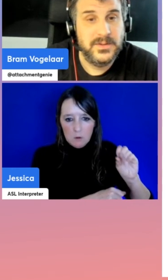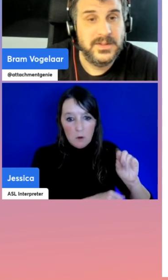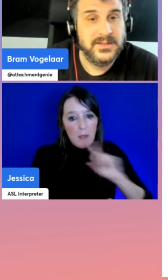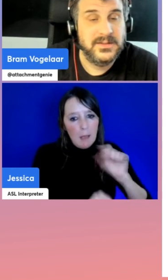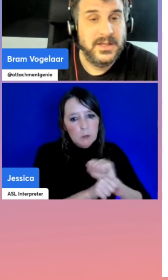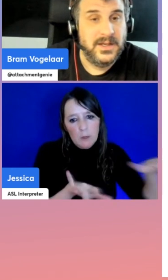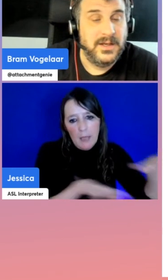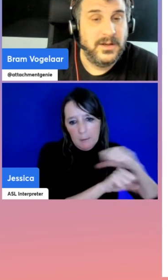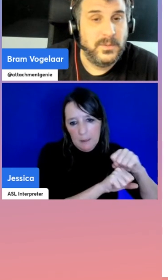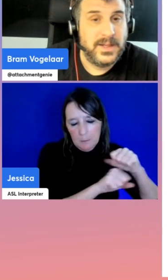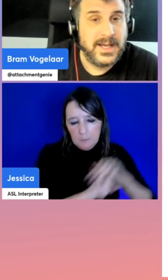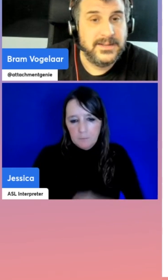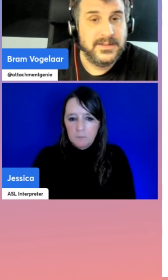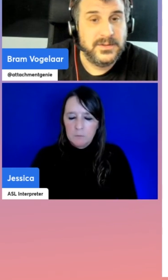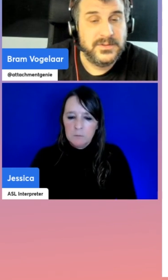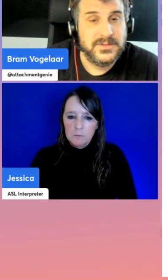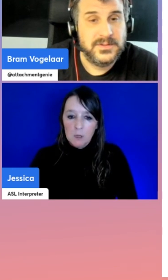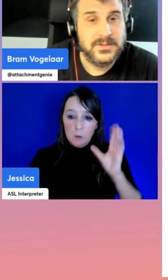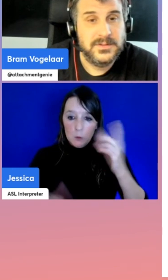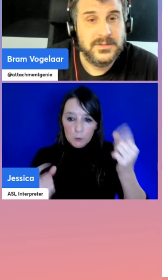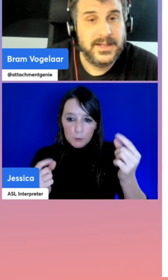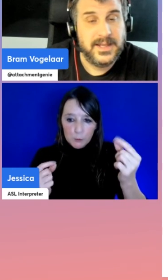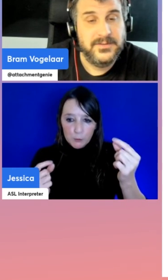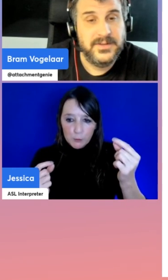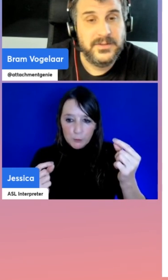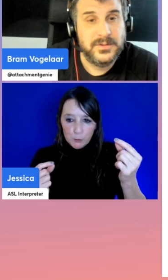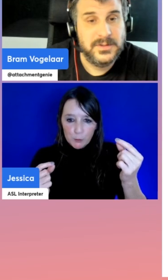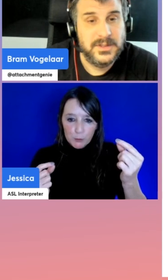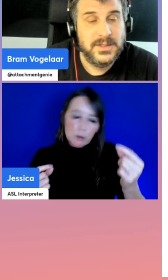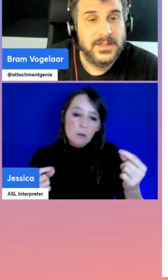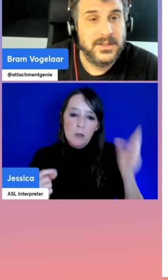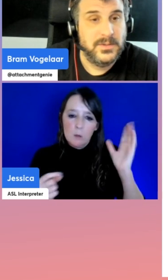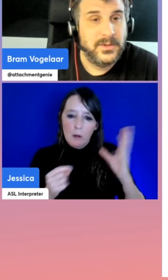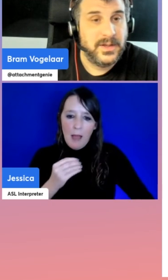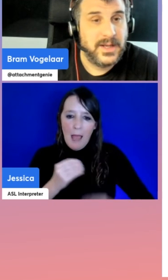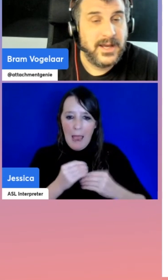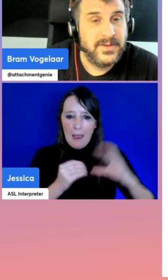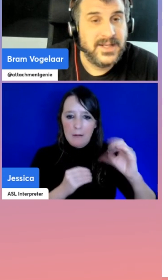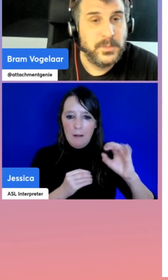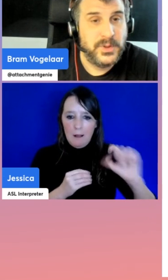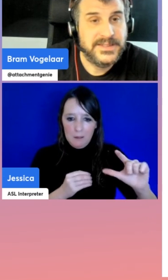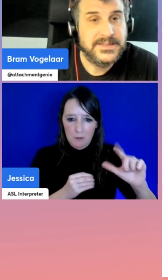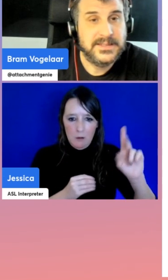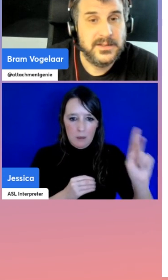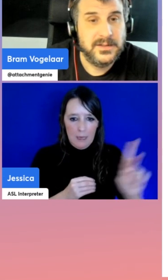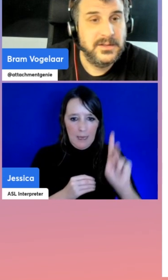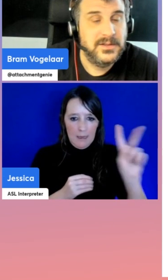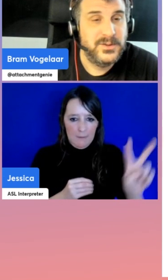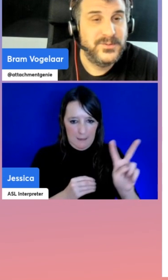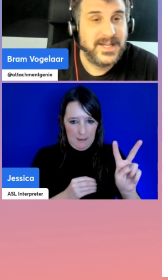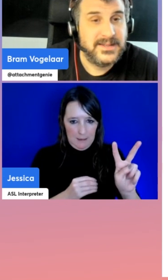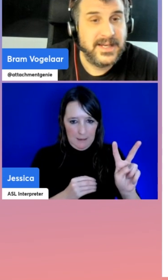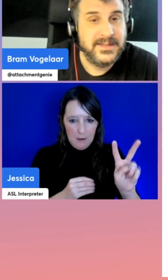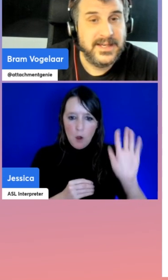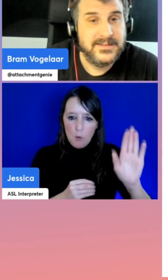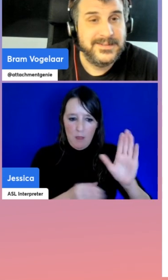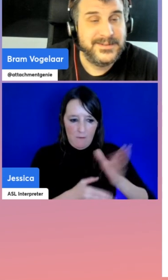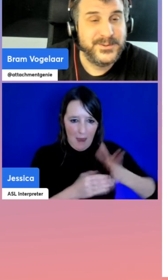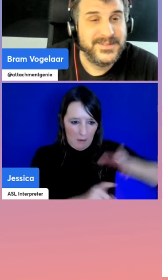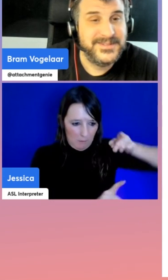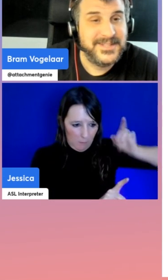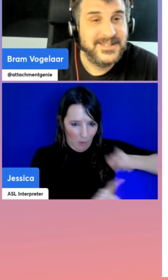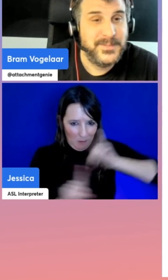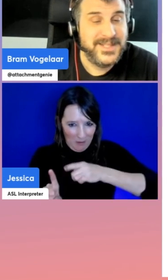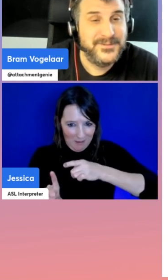need to do is we'll add the Consul KV store where we're going to have endpoints. Don't forget to add the S.